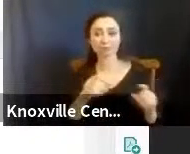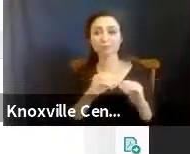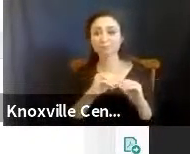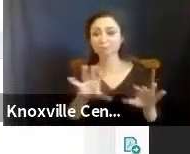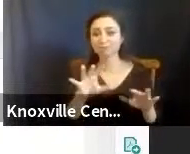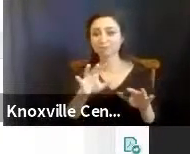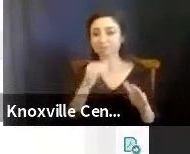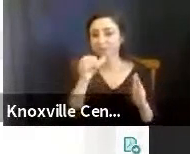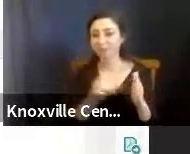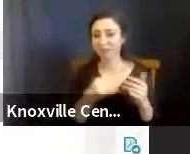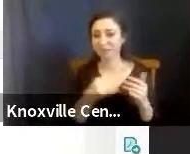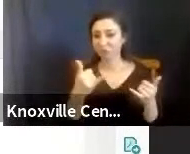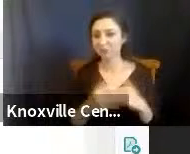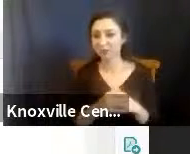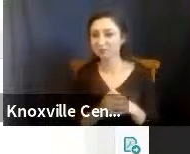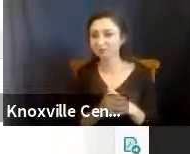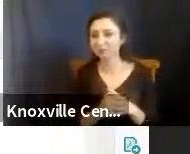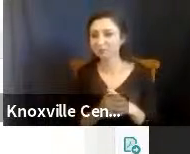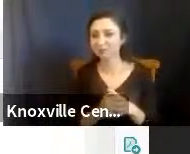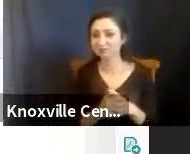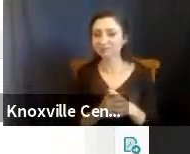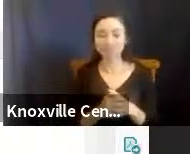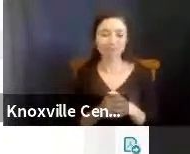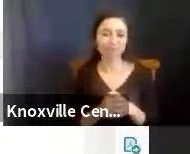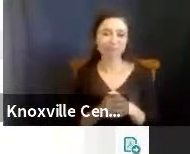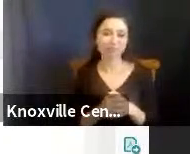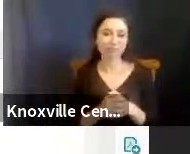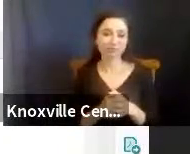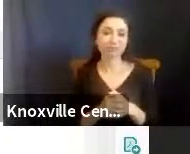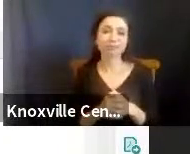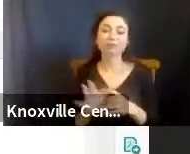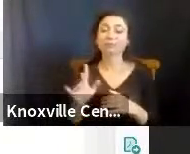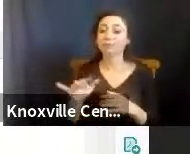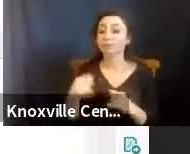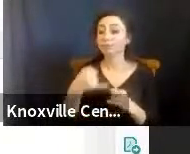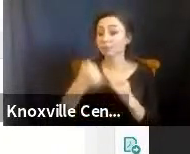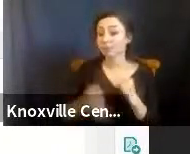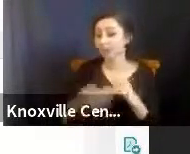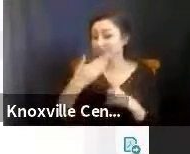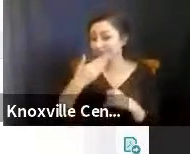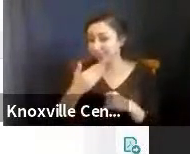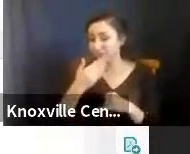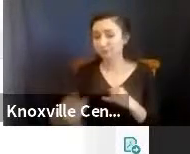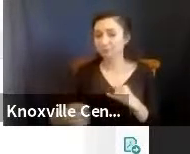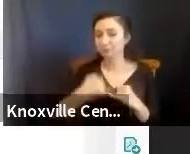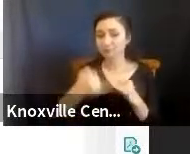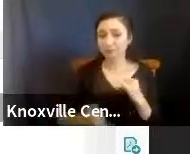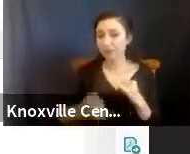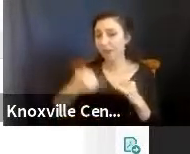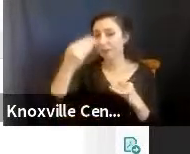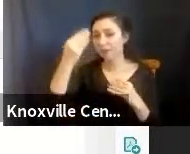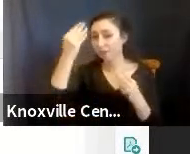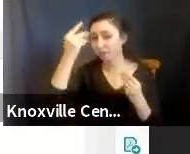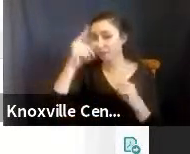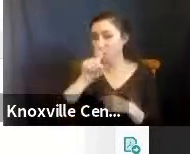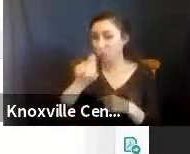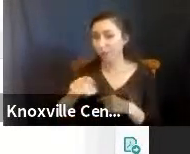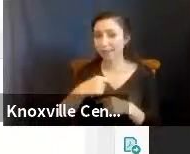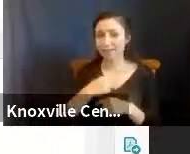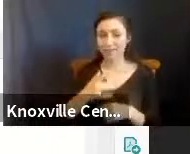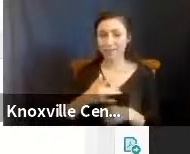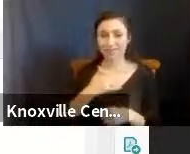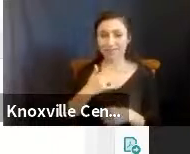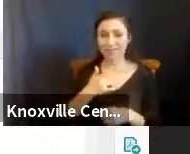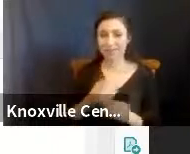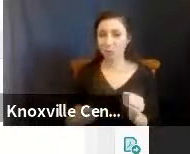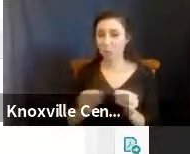out today. Okay. Mm-hmm. And just the final, thank you. So final follow-up question though, it almost seems to me like